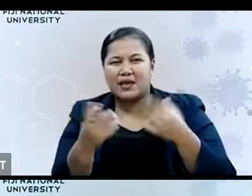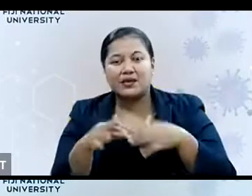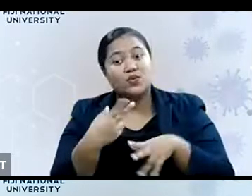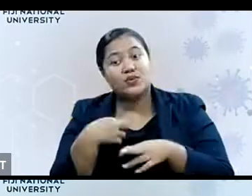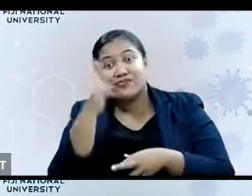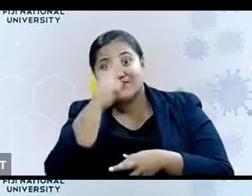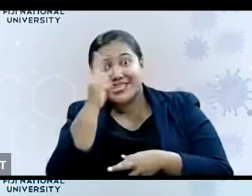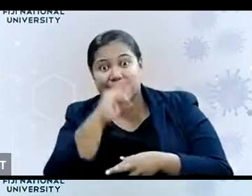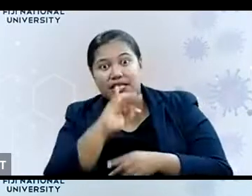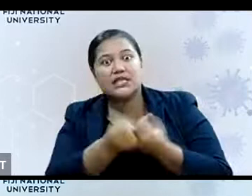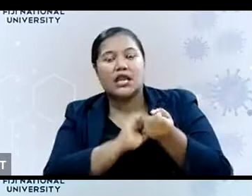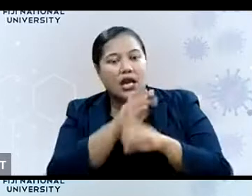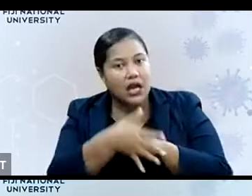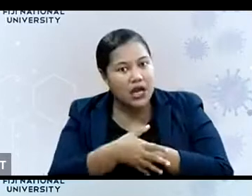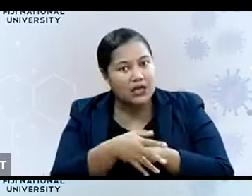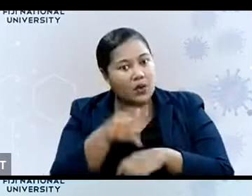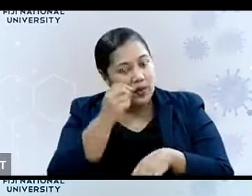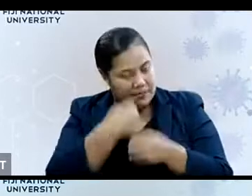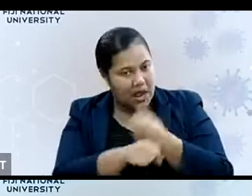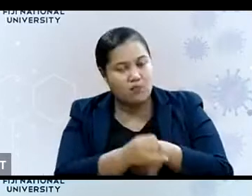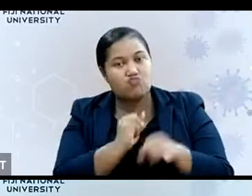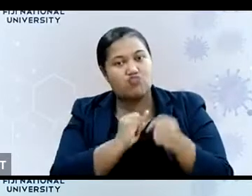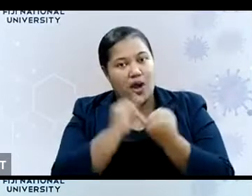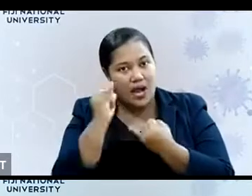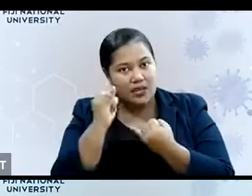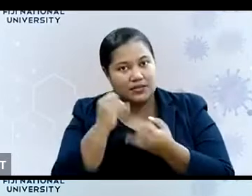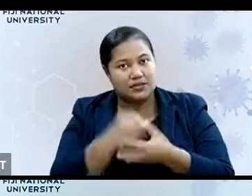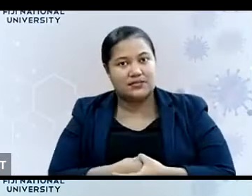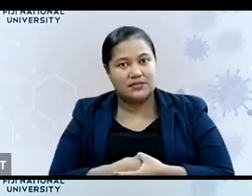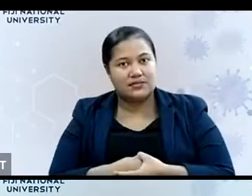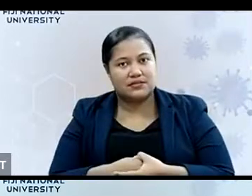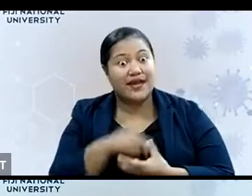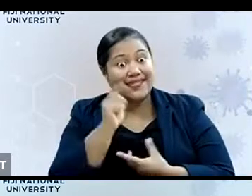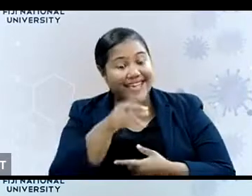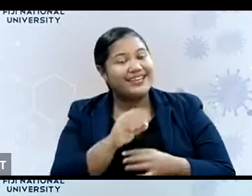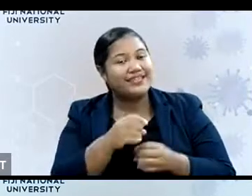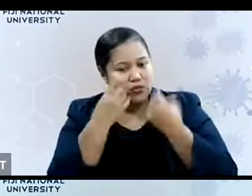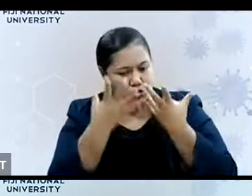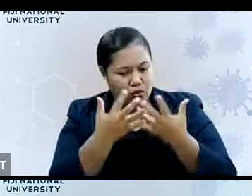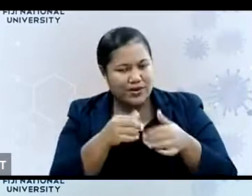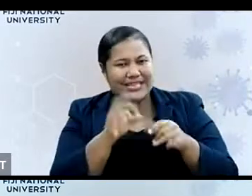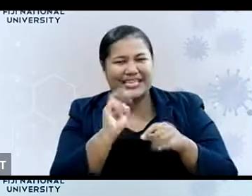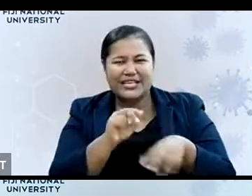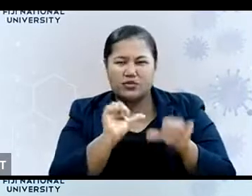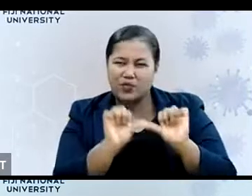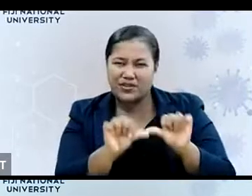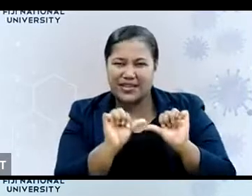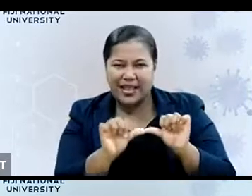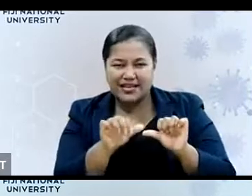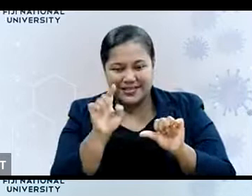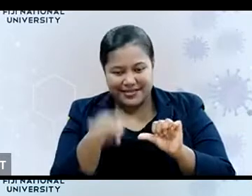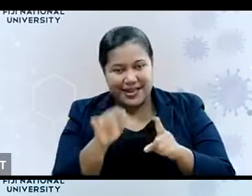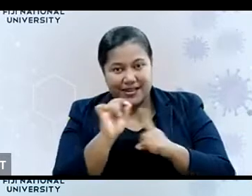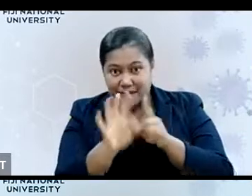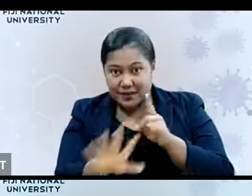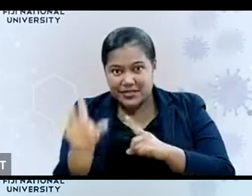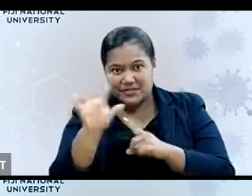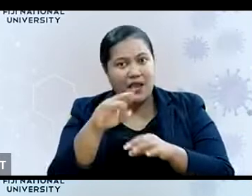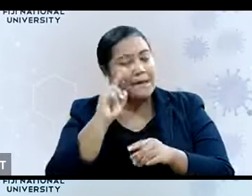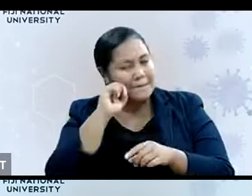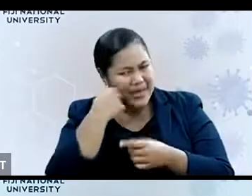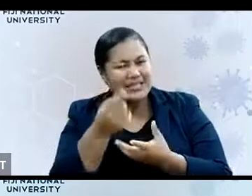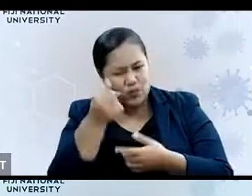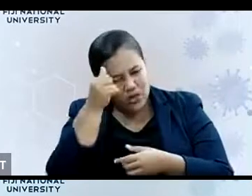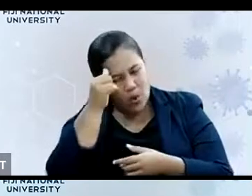that COVID represents, which we've been protected from in the Pacific, but we won't be protected from forever. And of